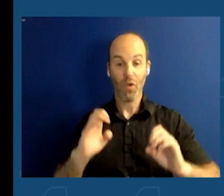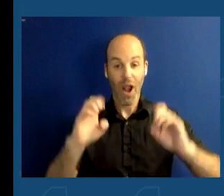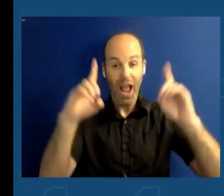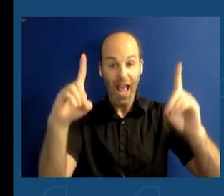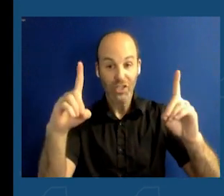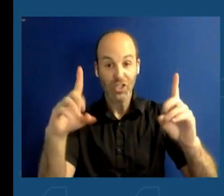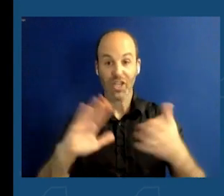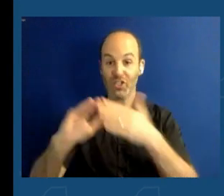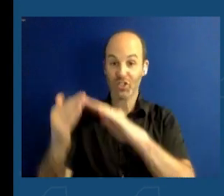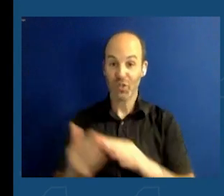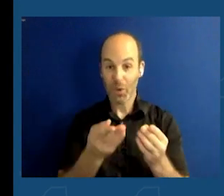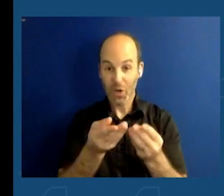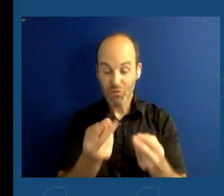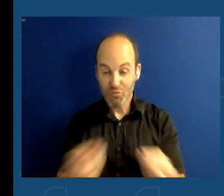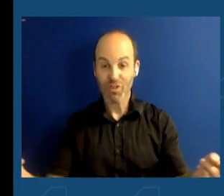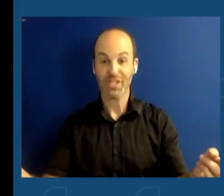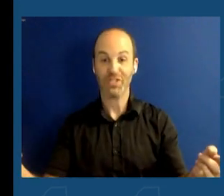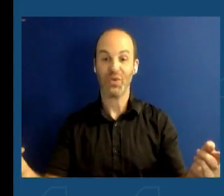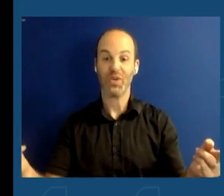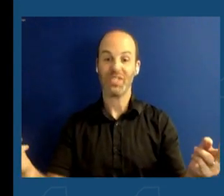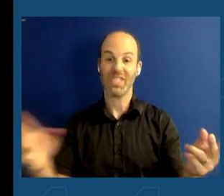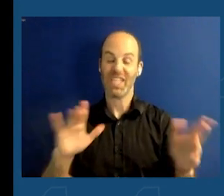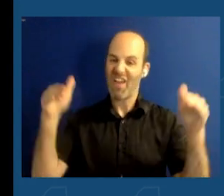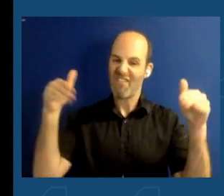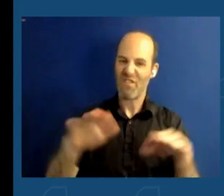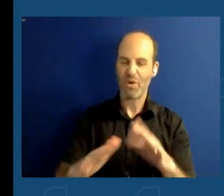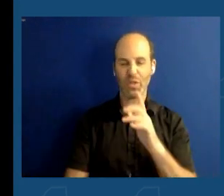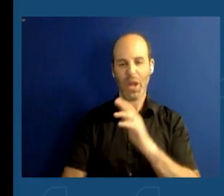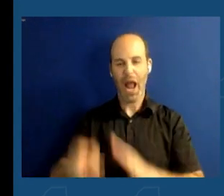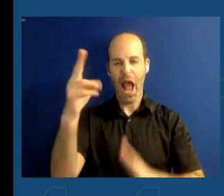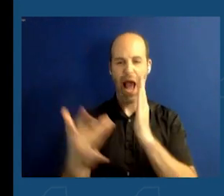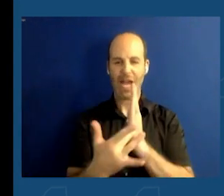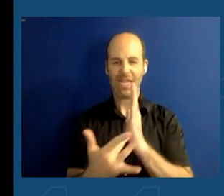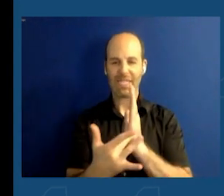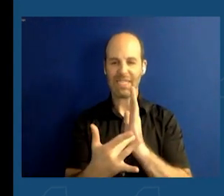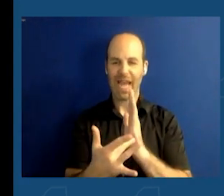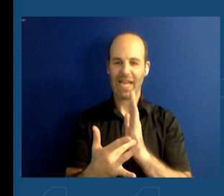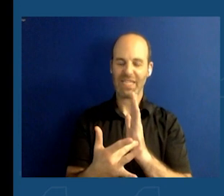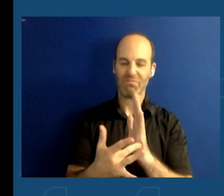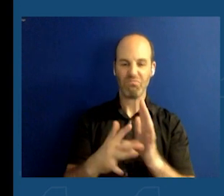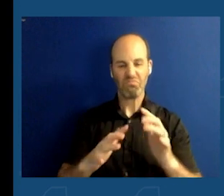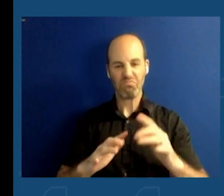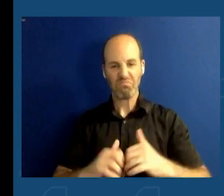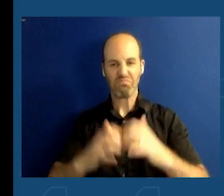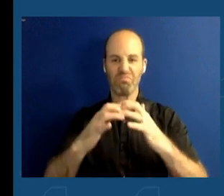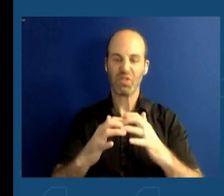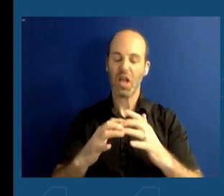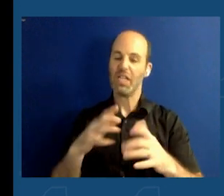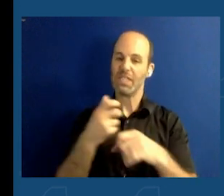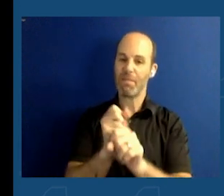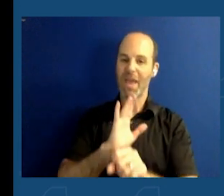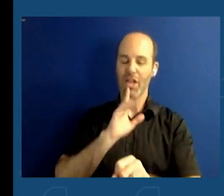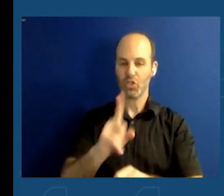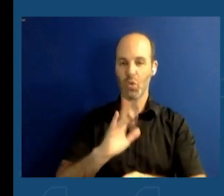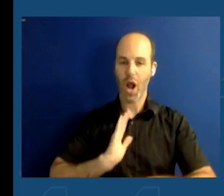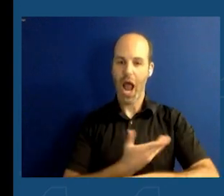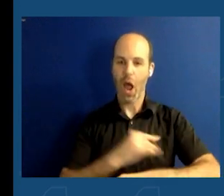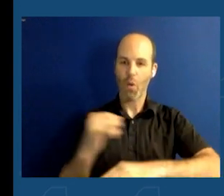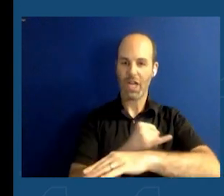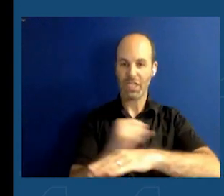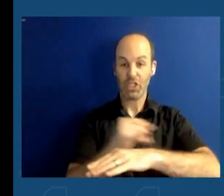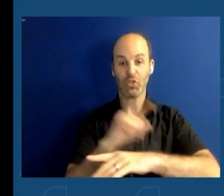us focus on the latest high-tech initiatives to make sure that our industry also is green, as if it already